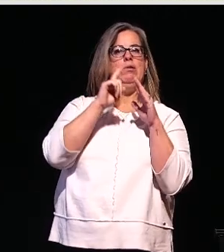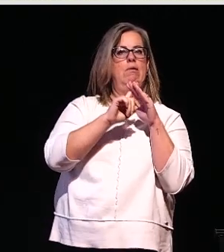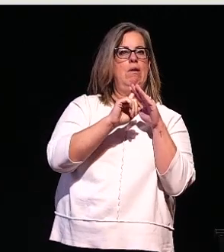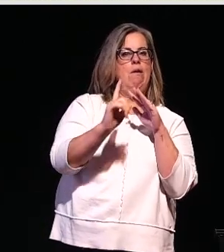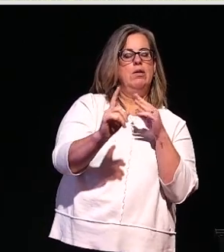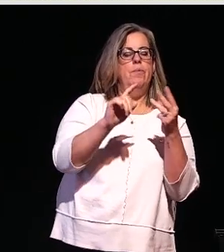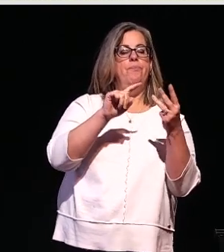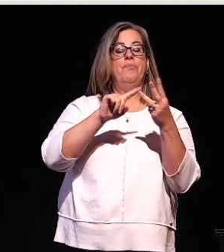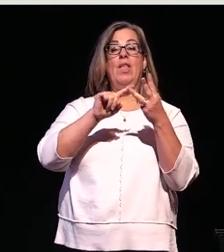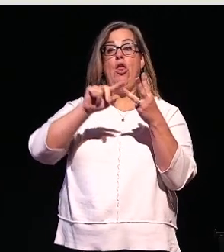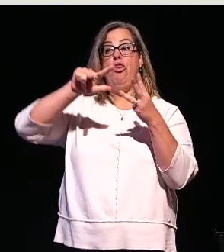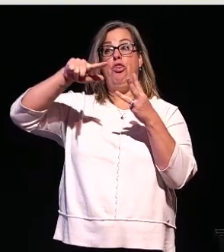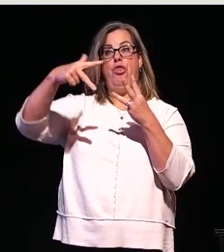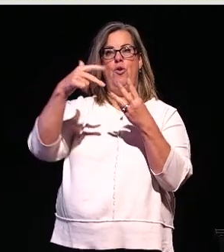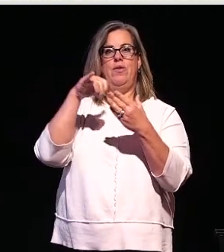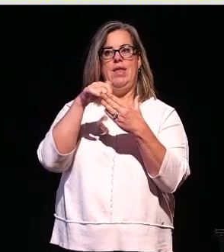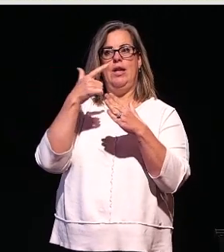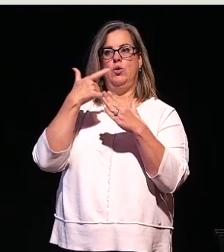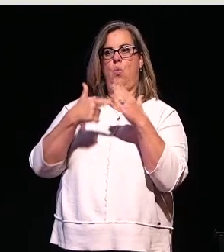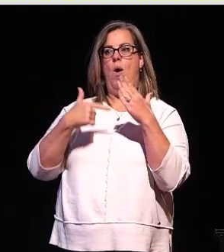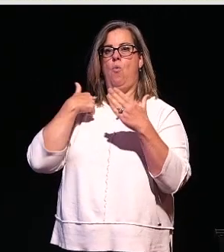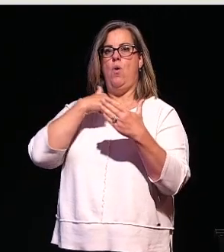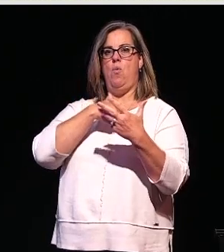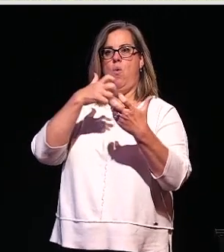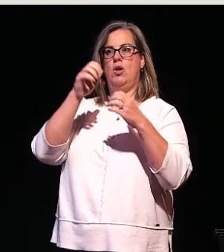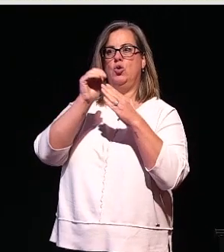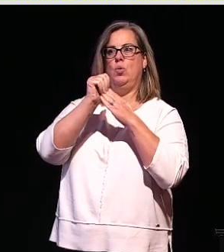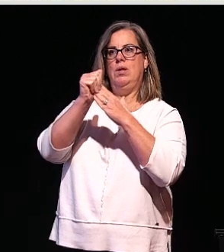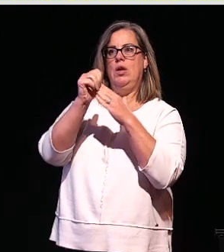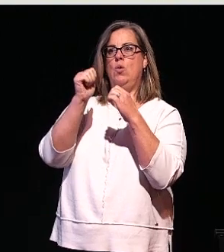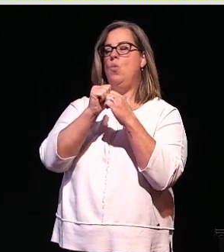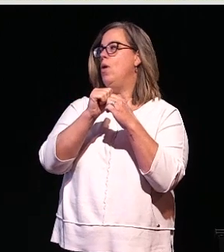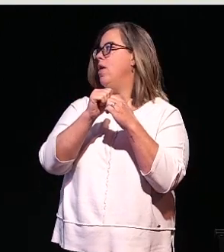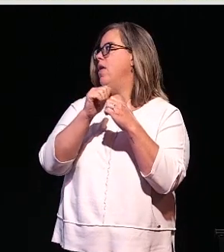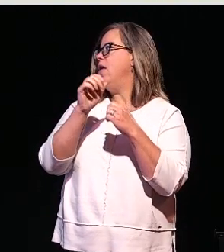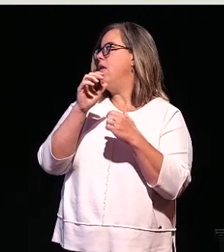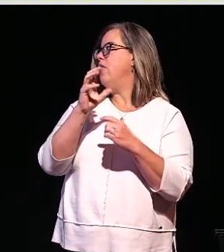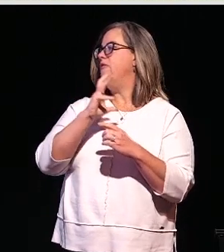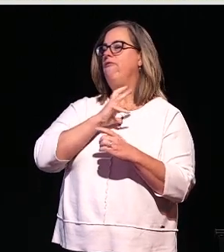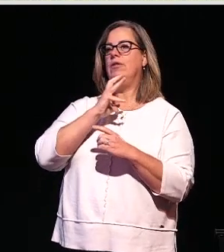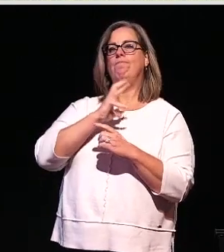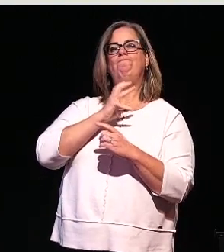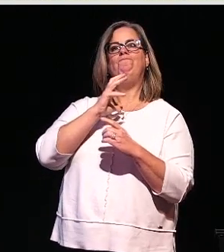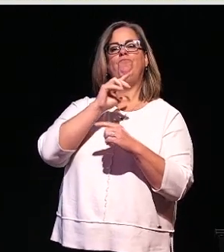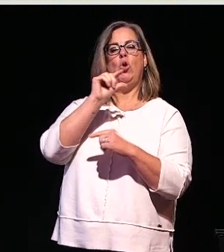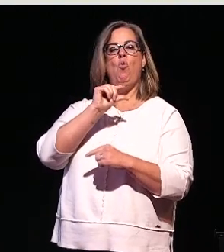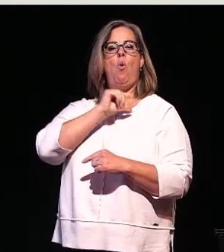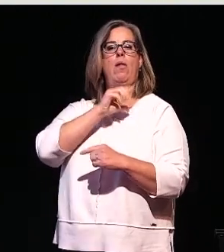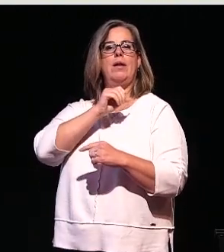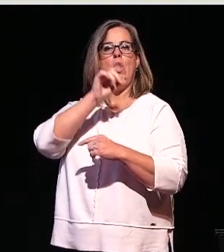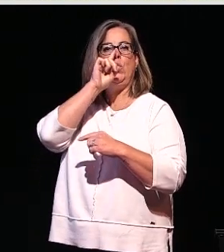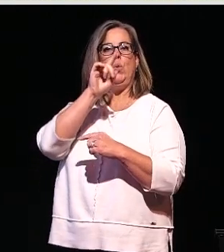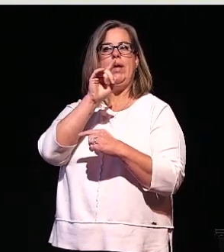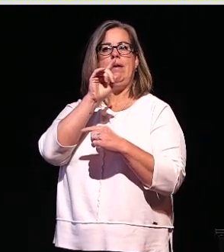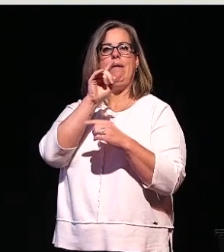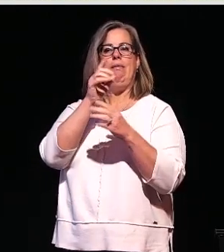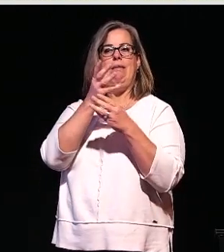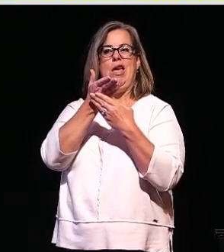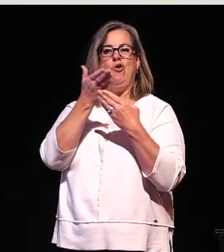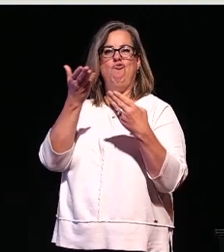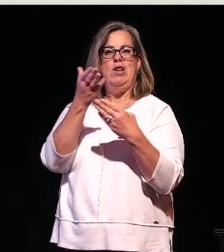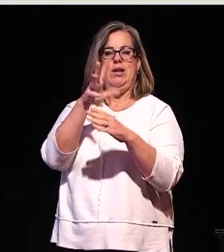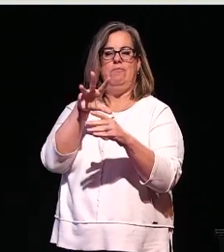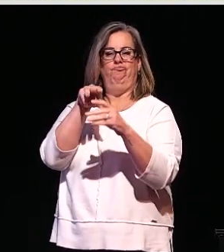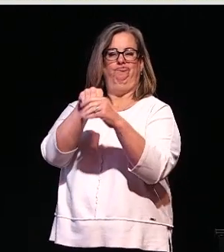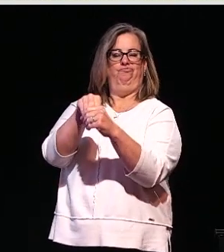third wave, where we are prepared to lead, is with artisanal quality and the real ingredients that consumers want and